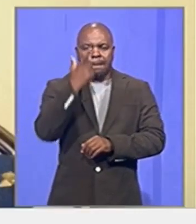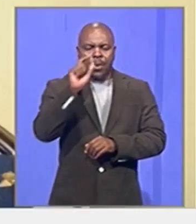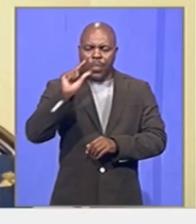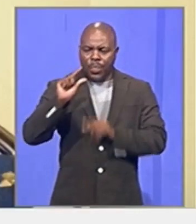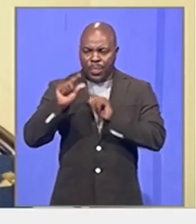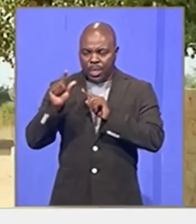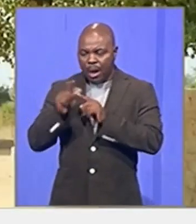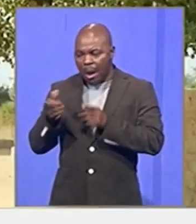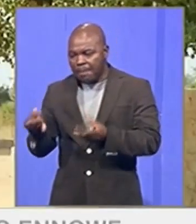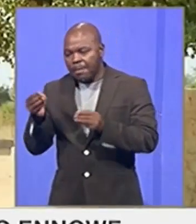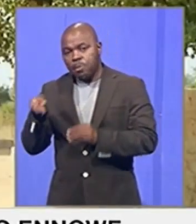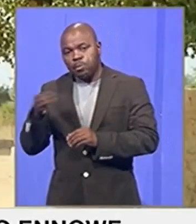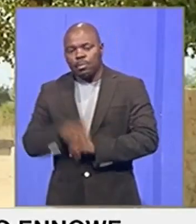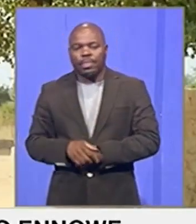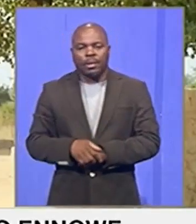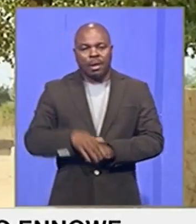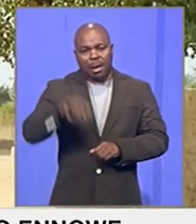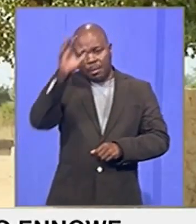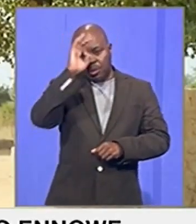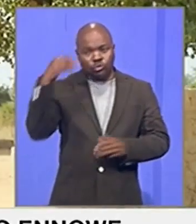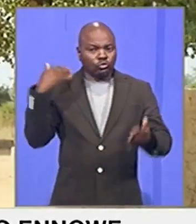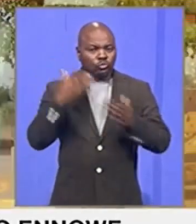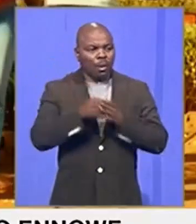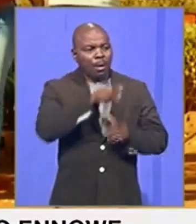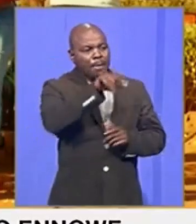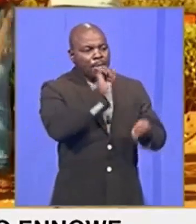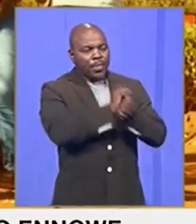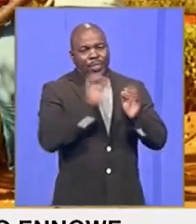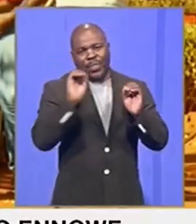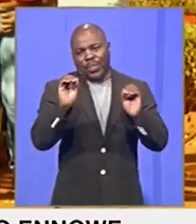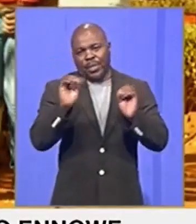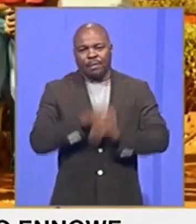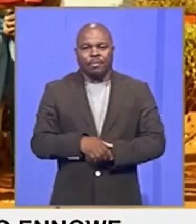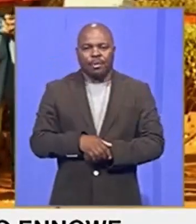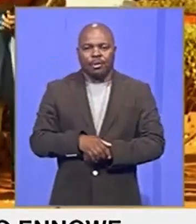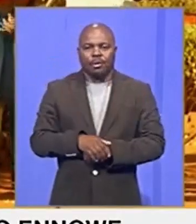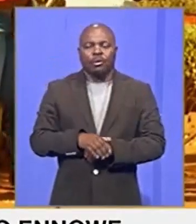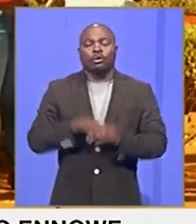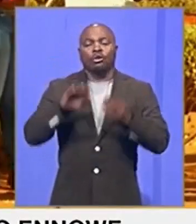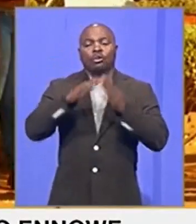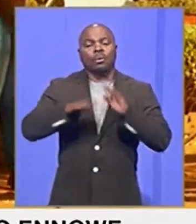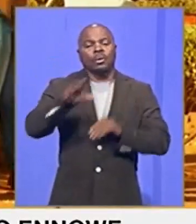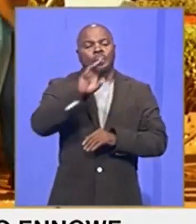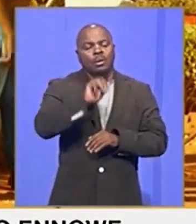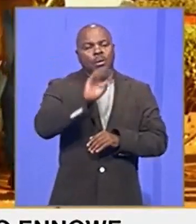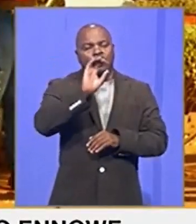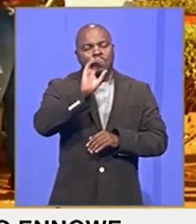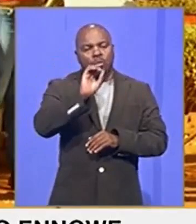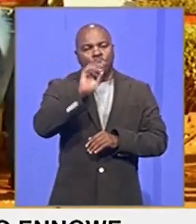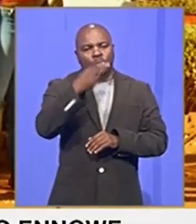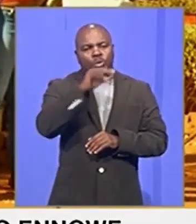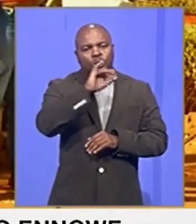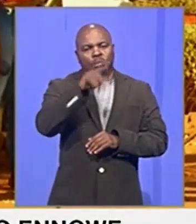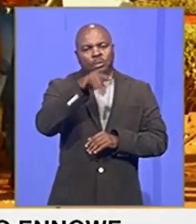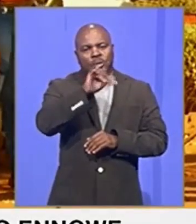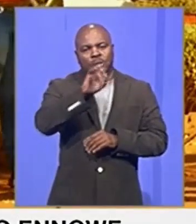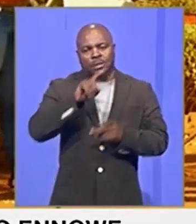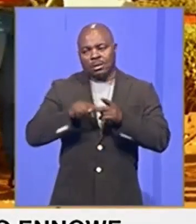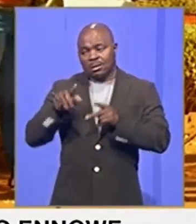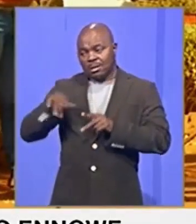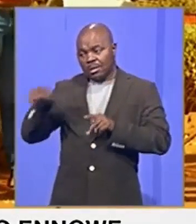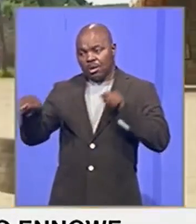la tiragalo. Mapodisi ga ise a golege ba belaelwa ka bagare baagi kwa Mochipisi le kwa Pharare ba re ba thusitswe ke